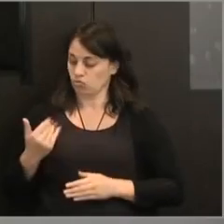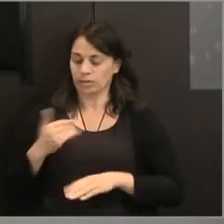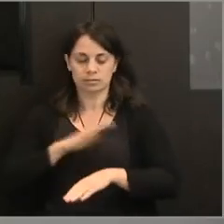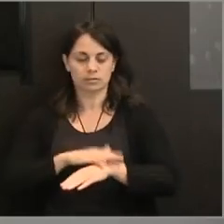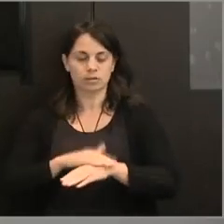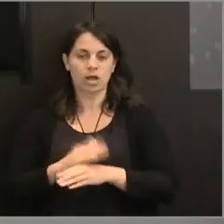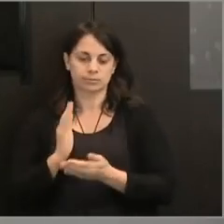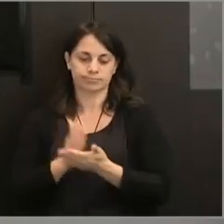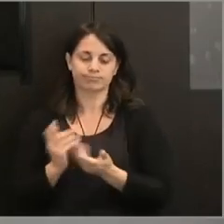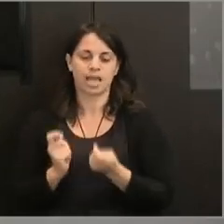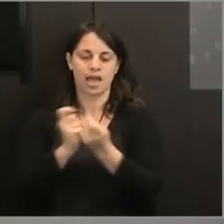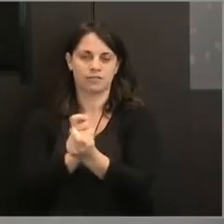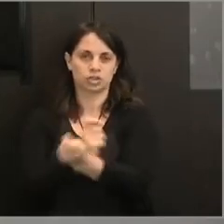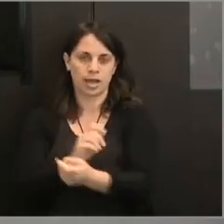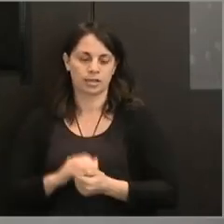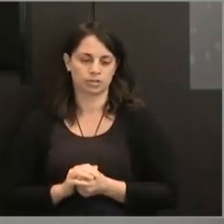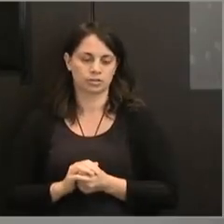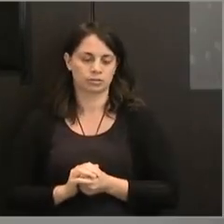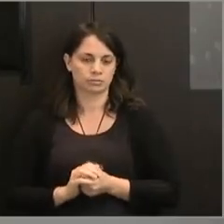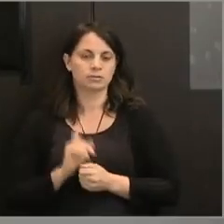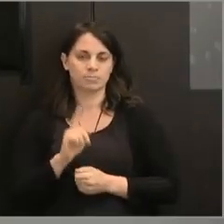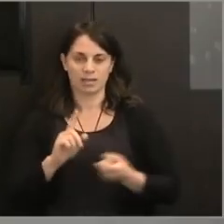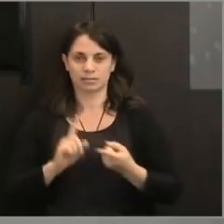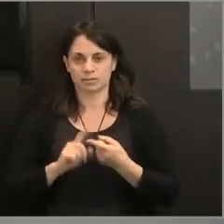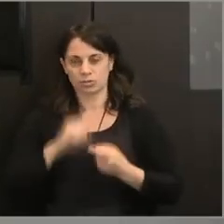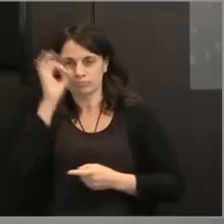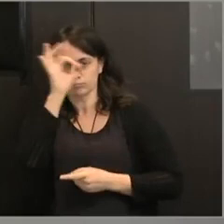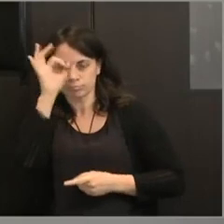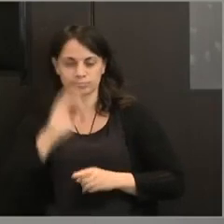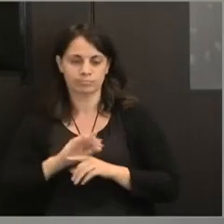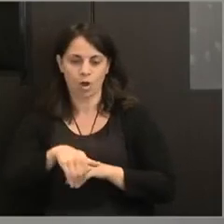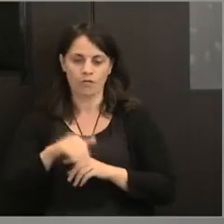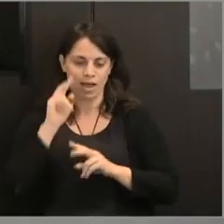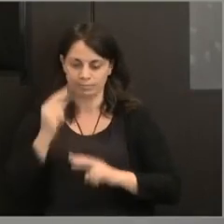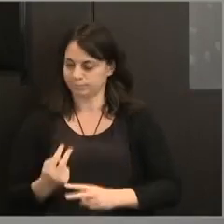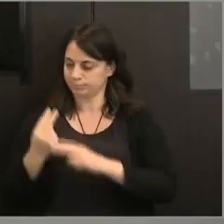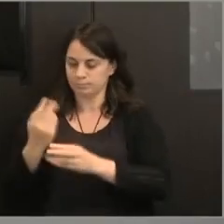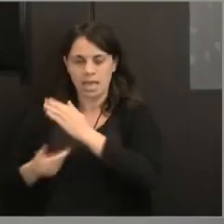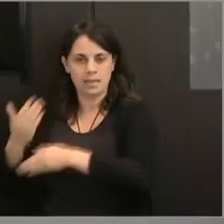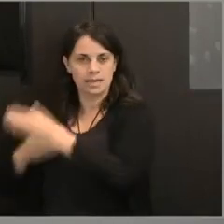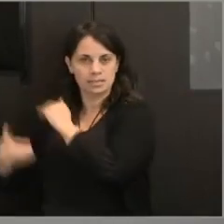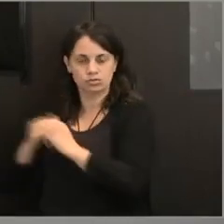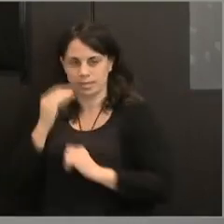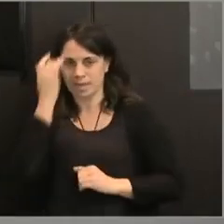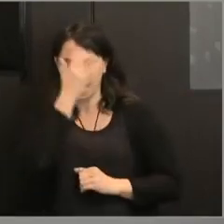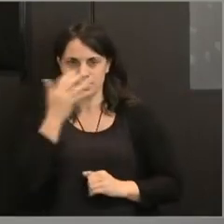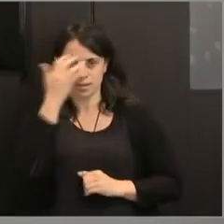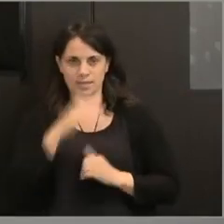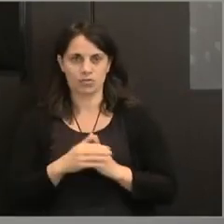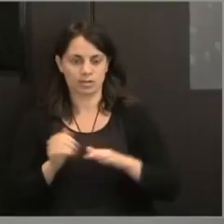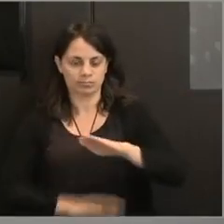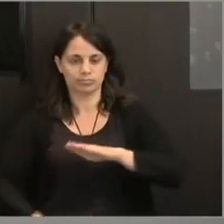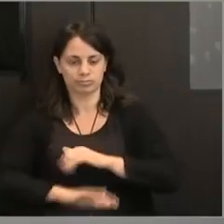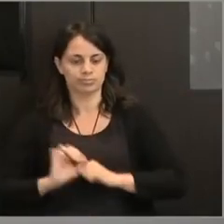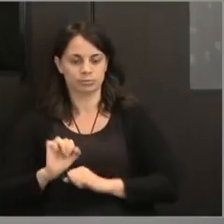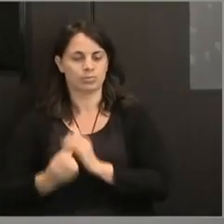years, but there is still considerable unawareness of its history and the ideologies which underpinned its